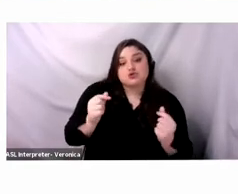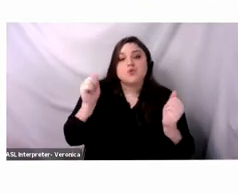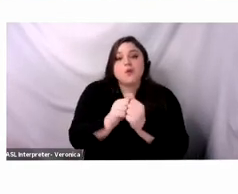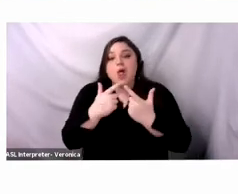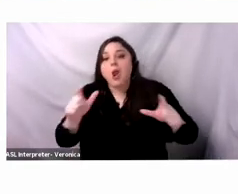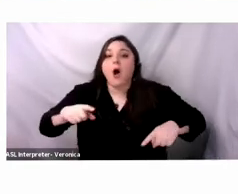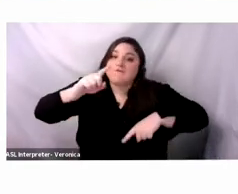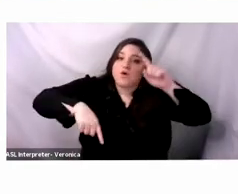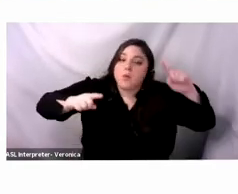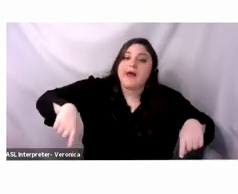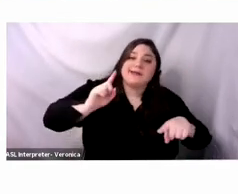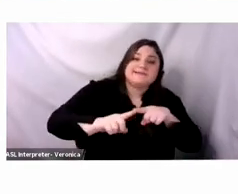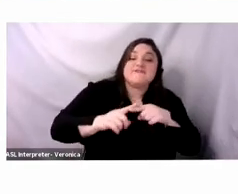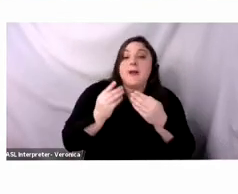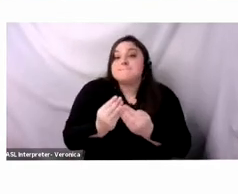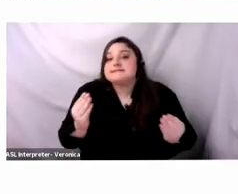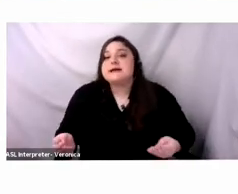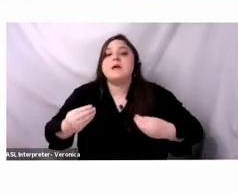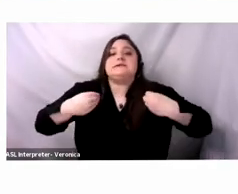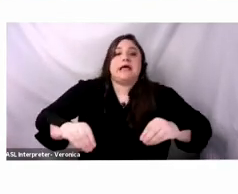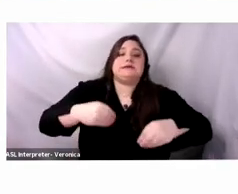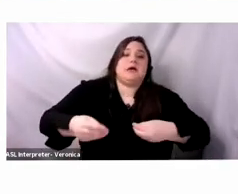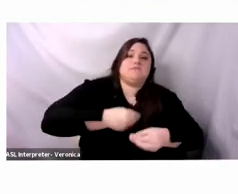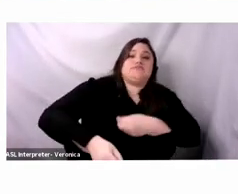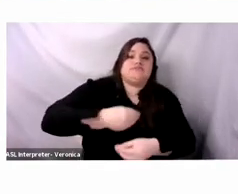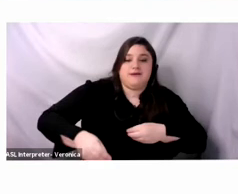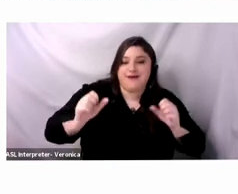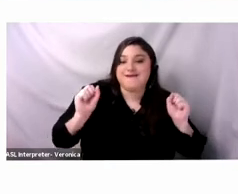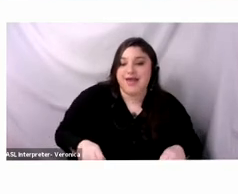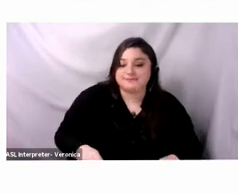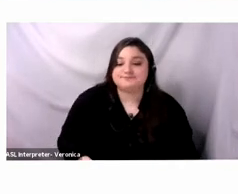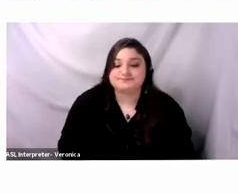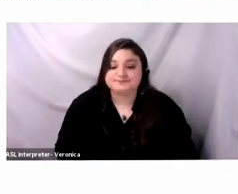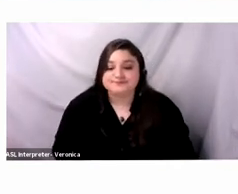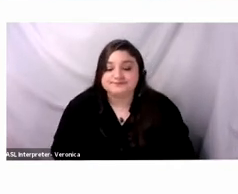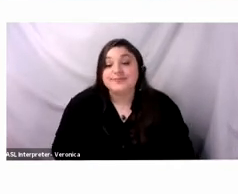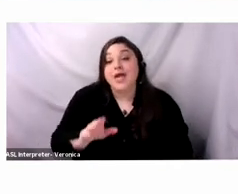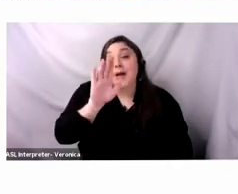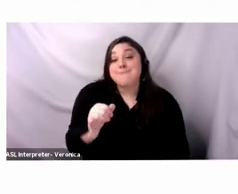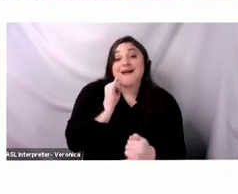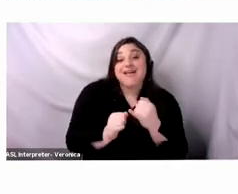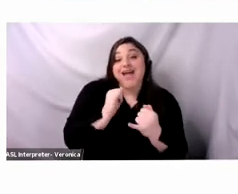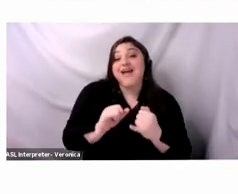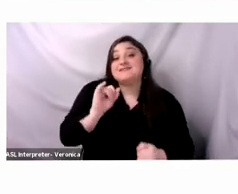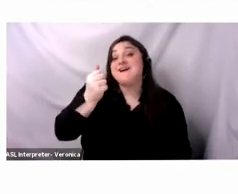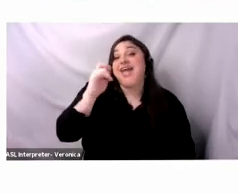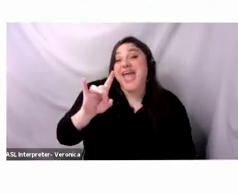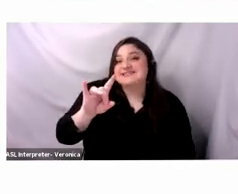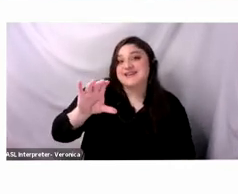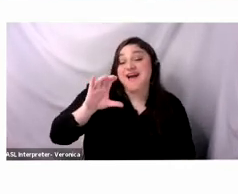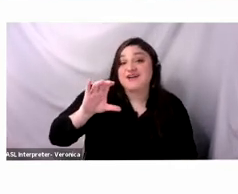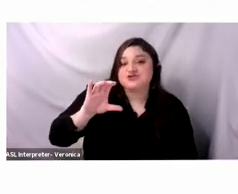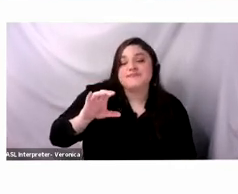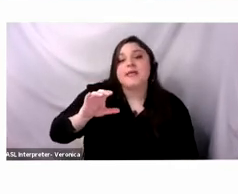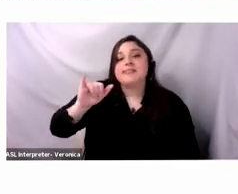through retail markets. By the late 1800s, these markets would be referred to as flea markets, and it's important to note